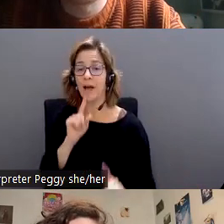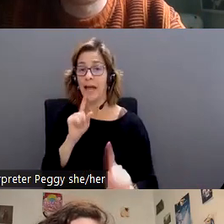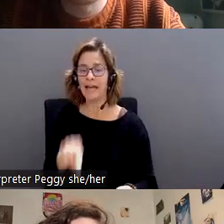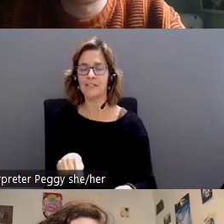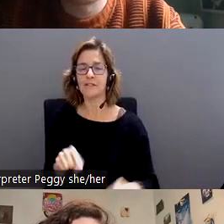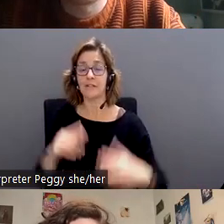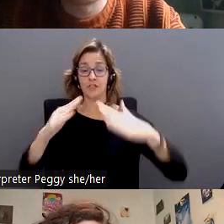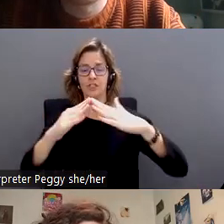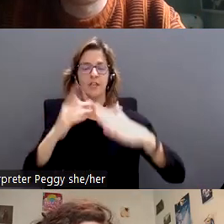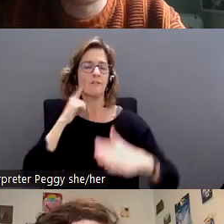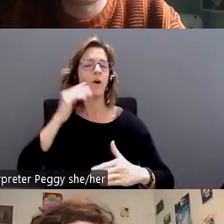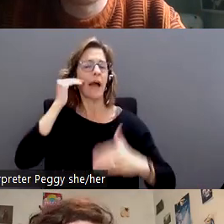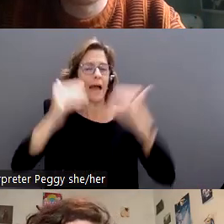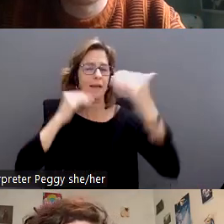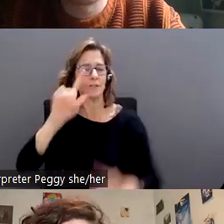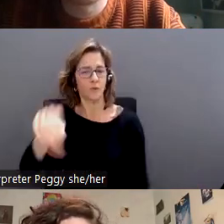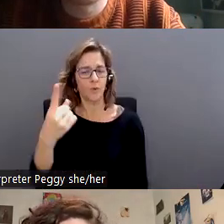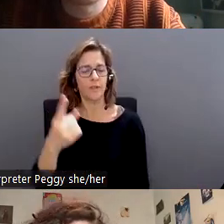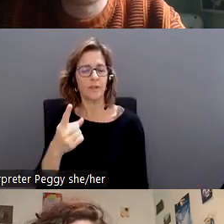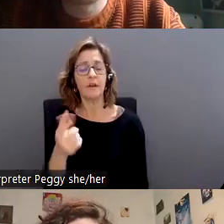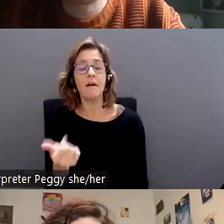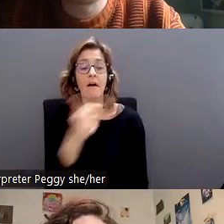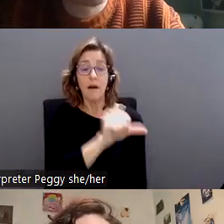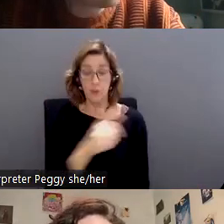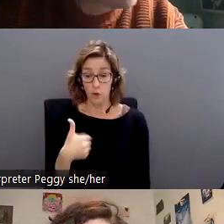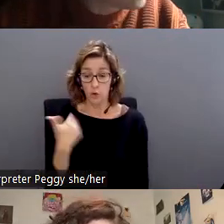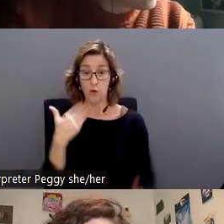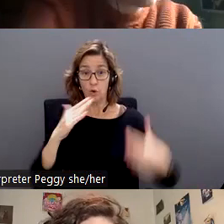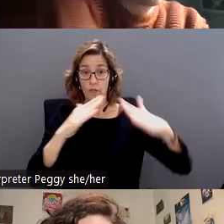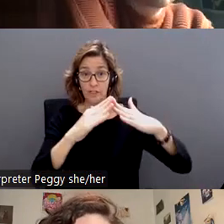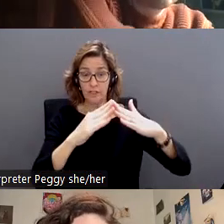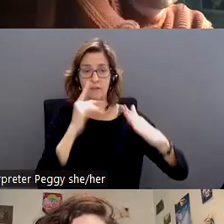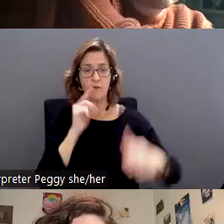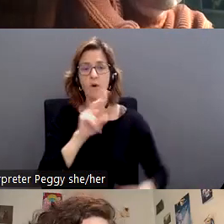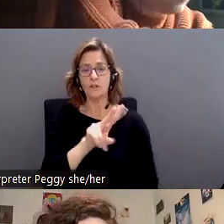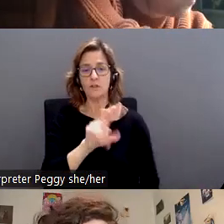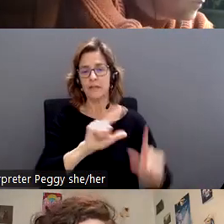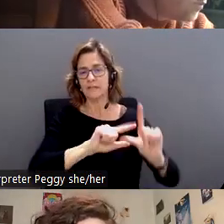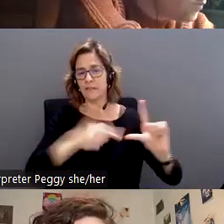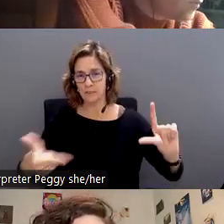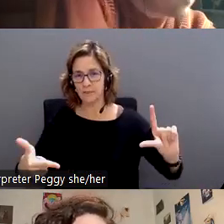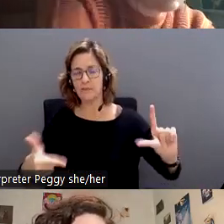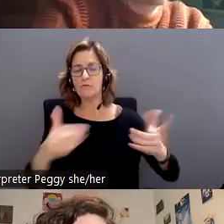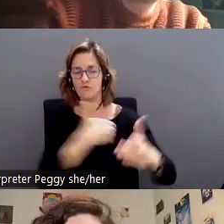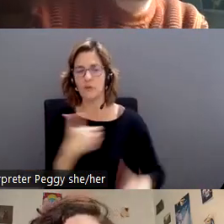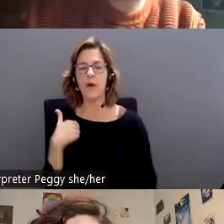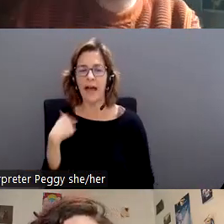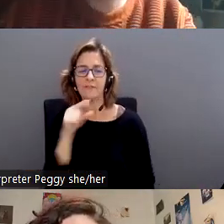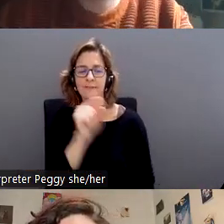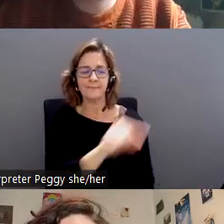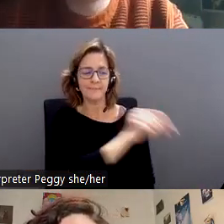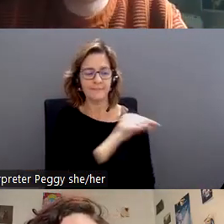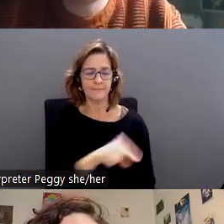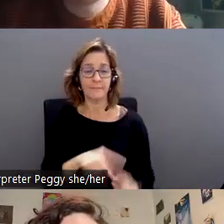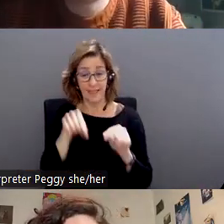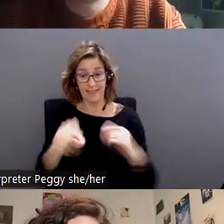So there are a number of youth shelters specifically for 2SLGBTQ folks in the city of Toronto, and this is the first of its